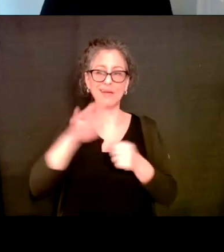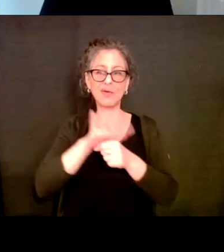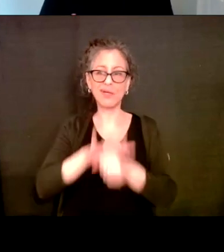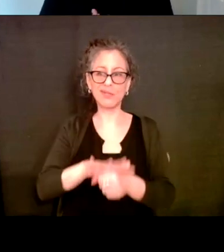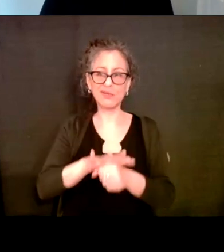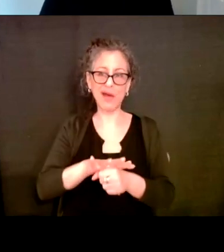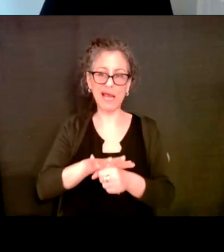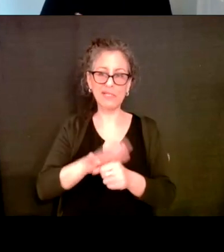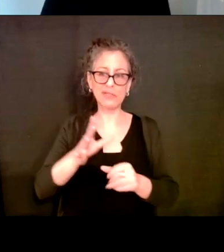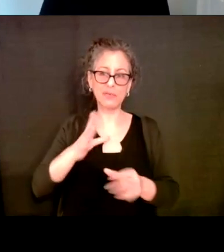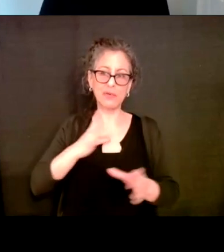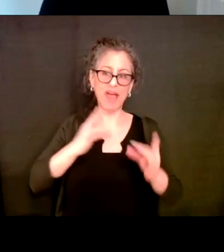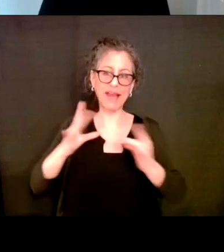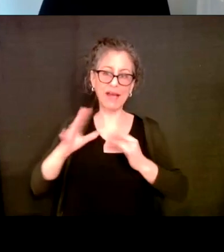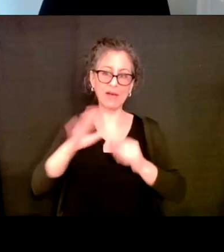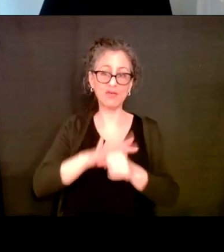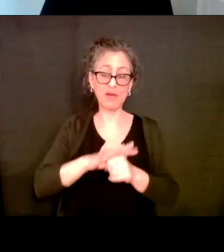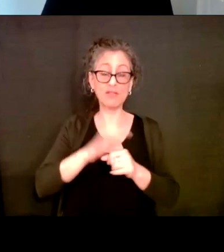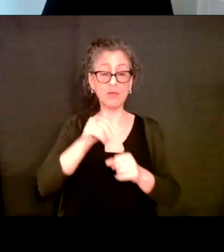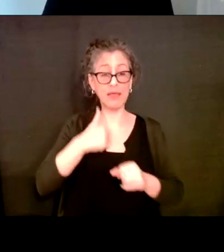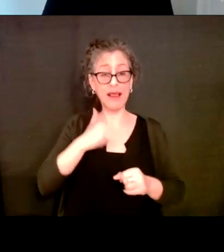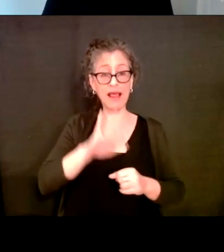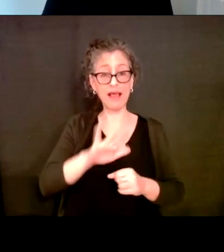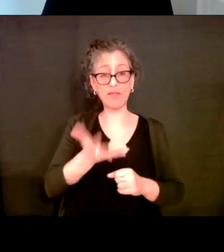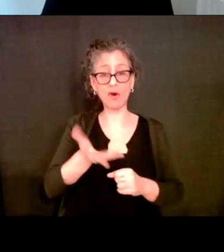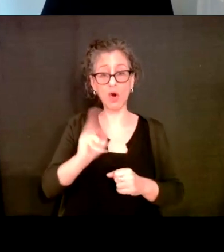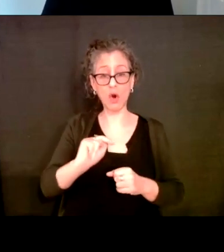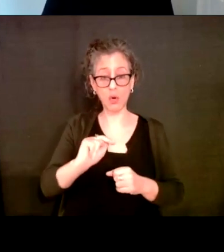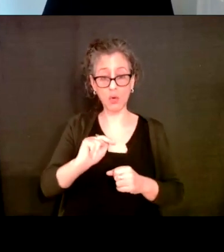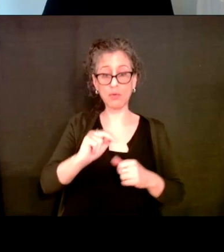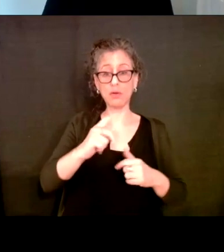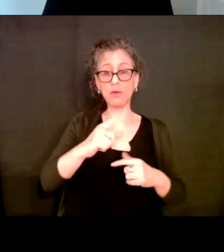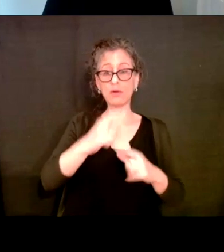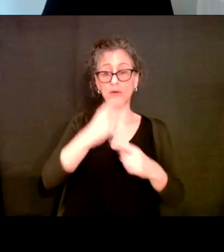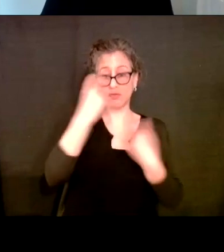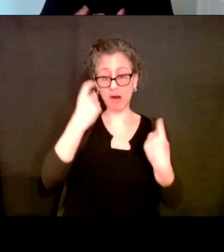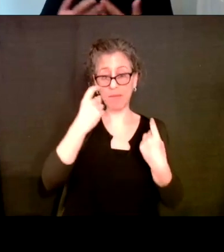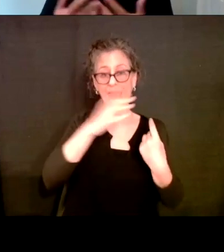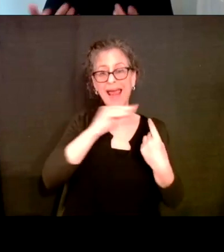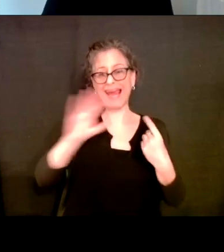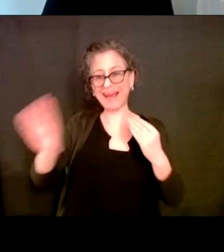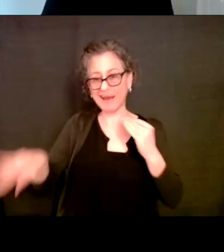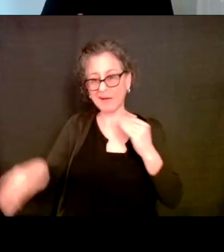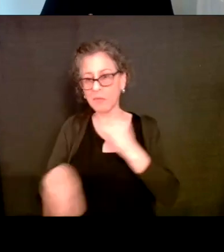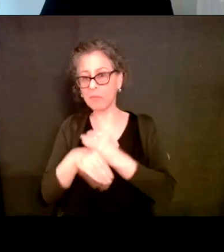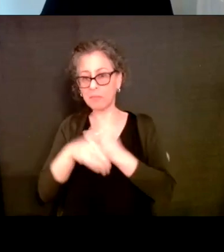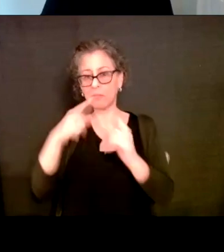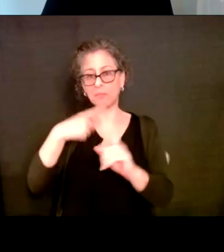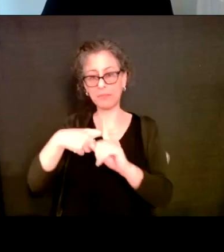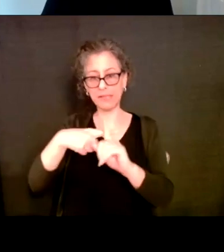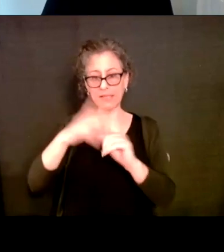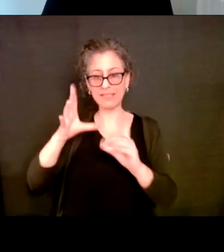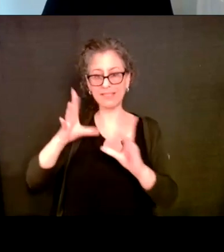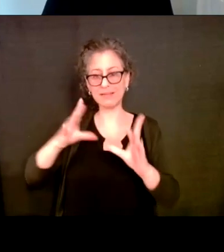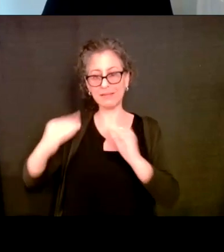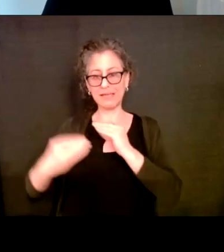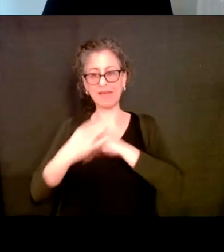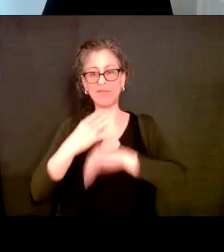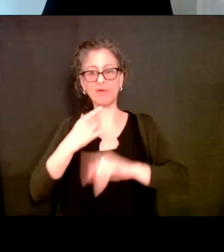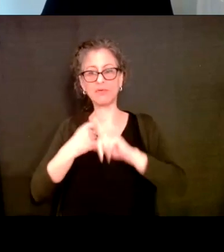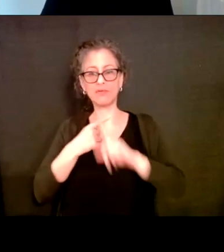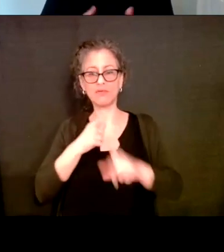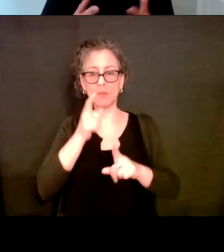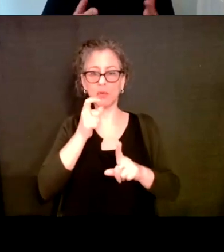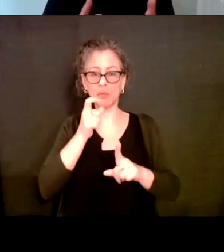traumas, but they're also experiencing the secondary traumatic stress from helping people with IDD as well as trauma